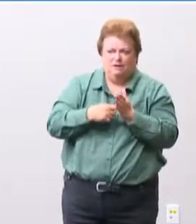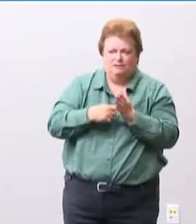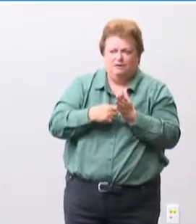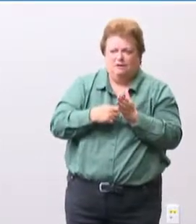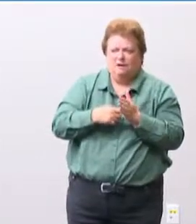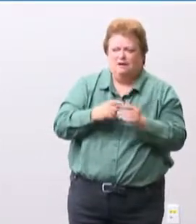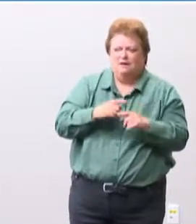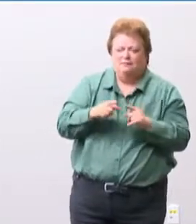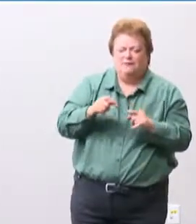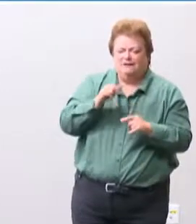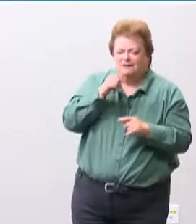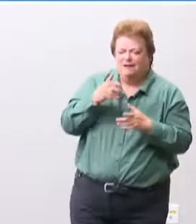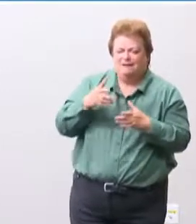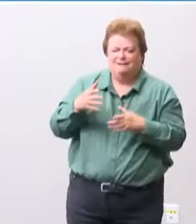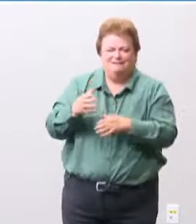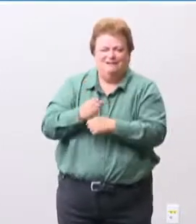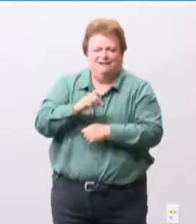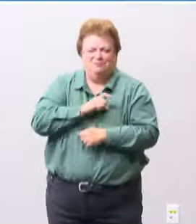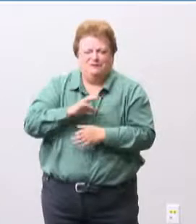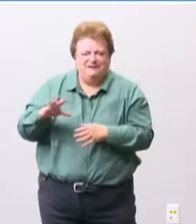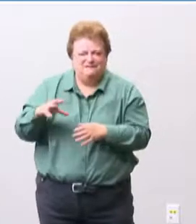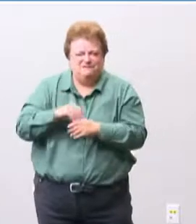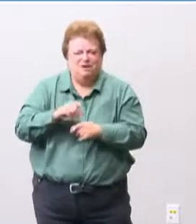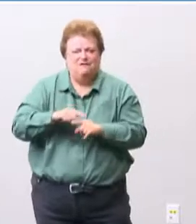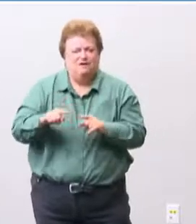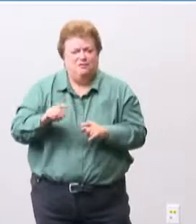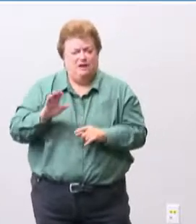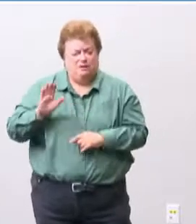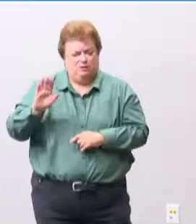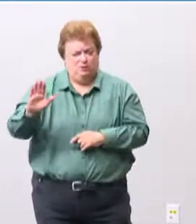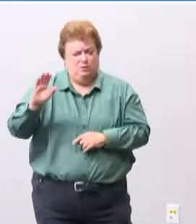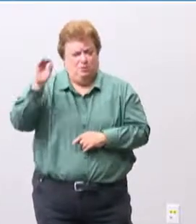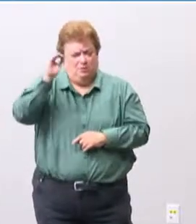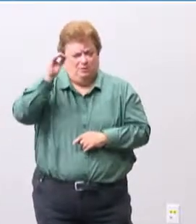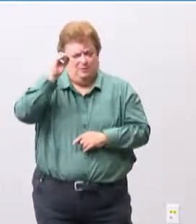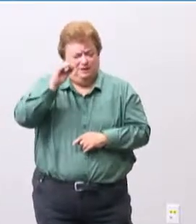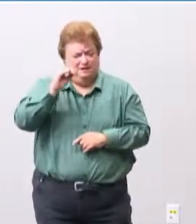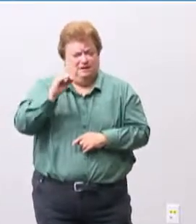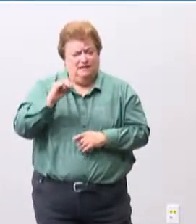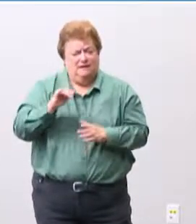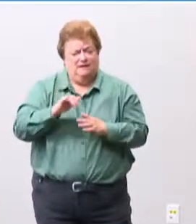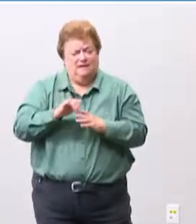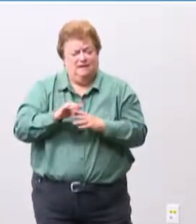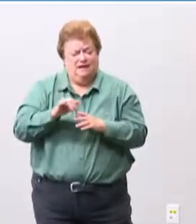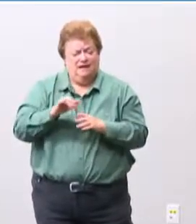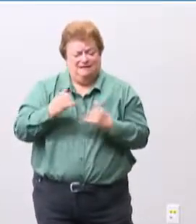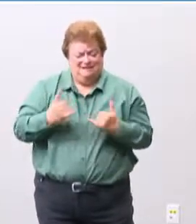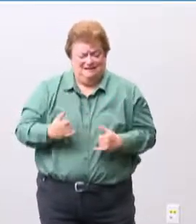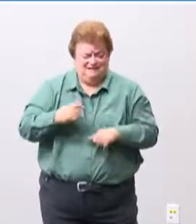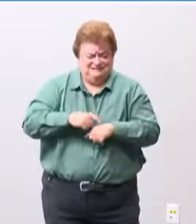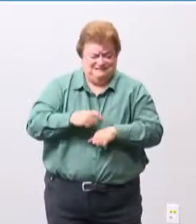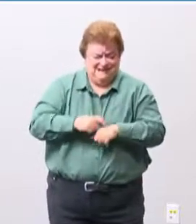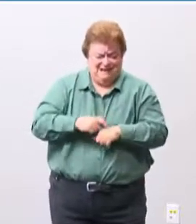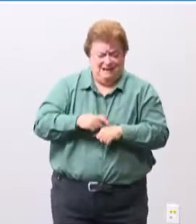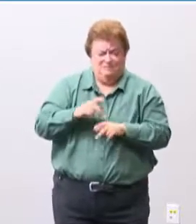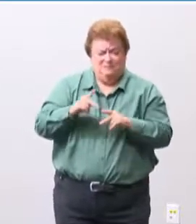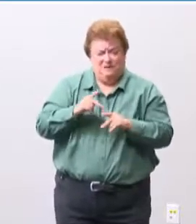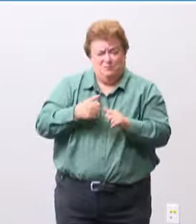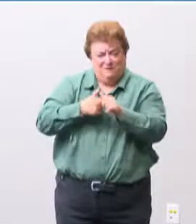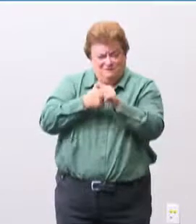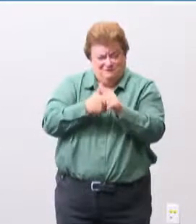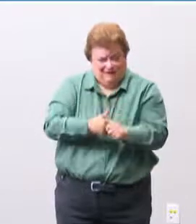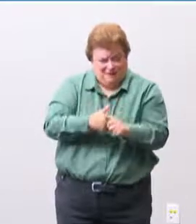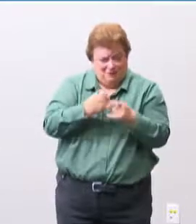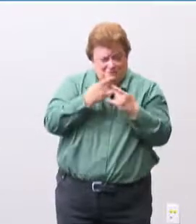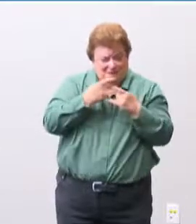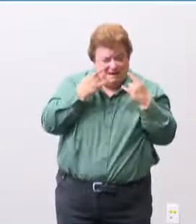involved or anything like that. But from your opinion, is the mask compliance this time around about the same, better, worse than it